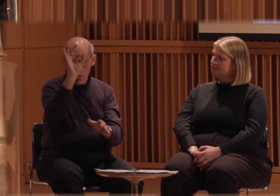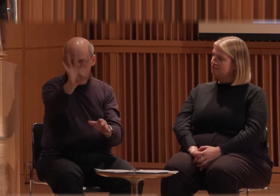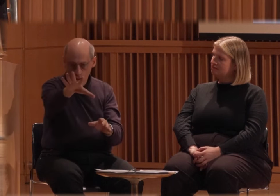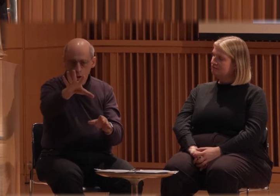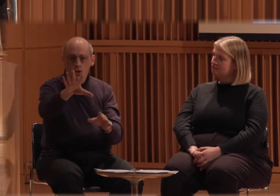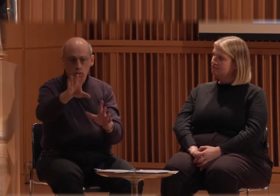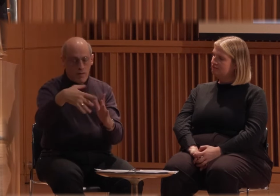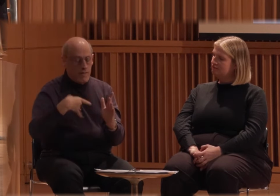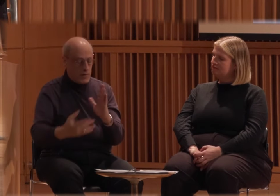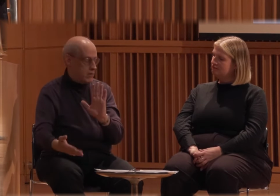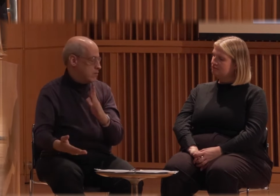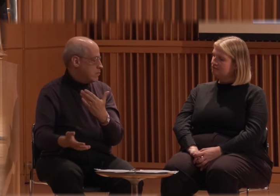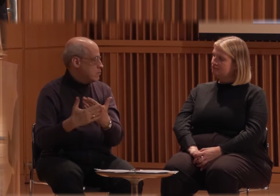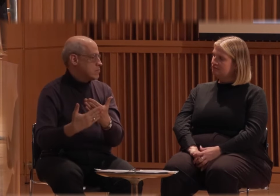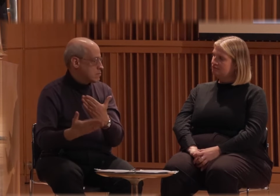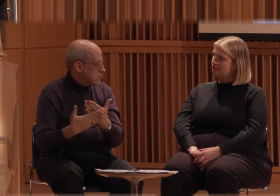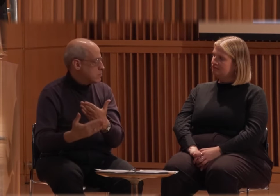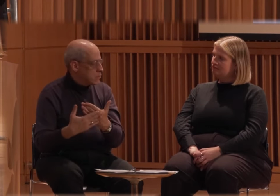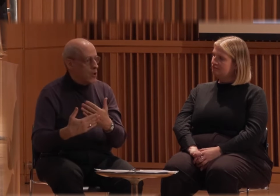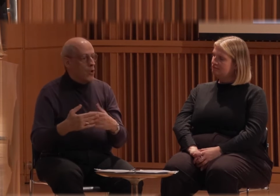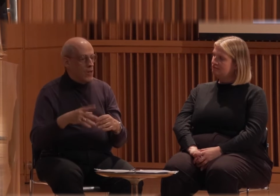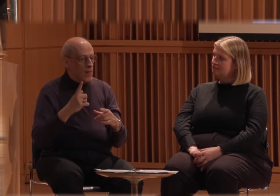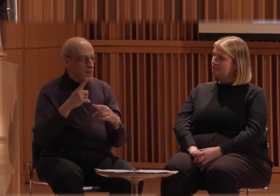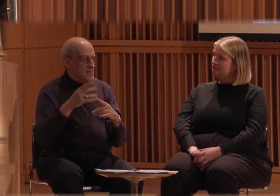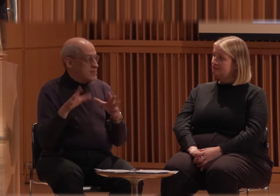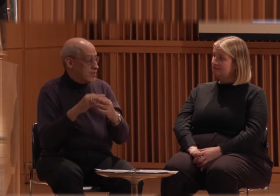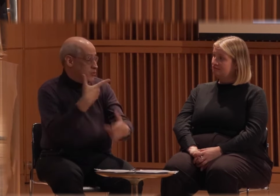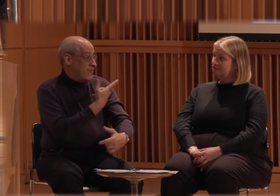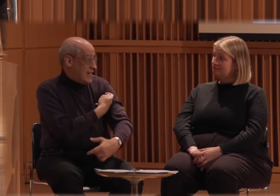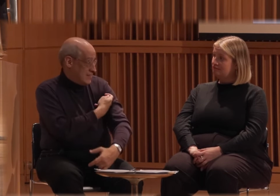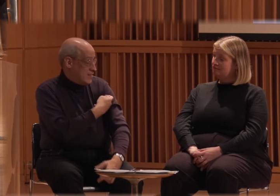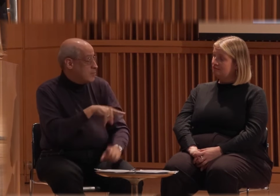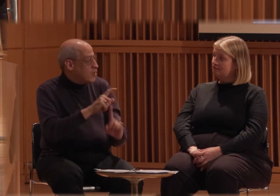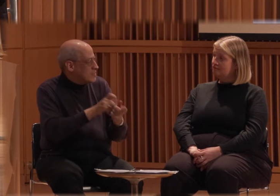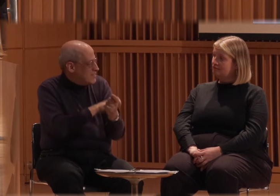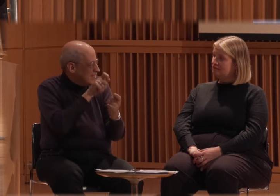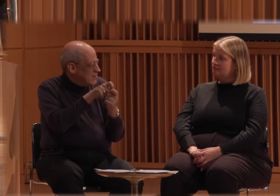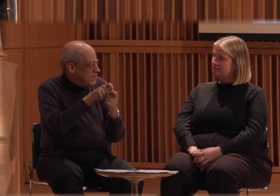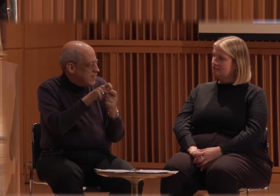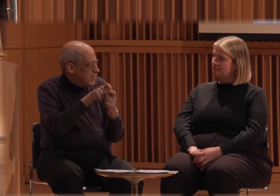really alarms me. And it's around vaccination, but also a very specific